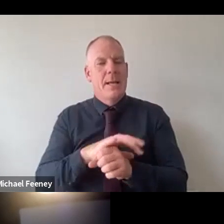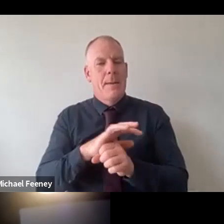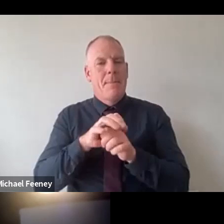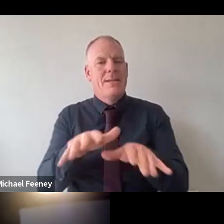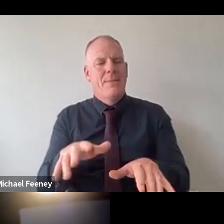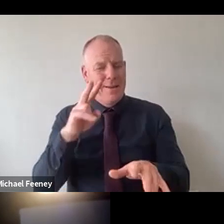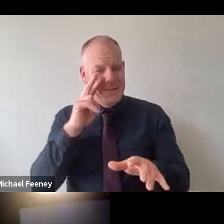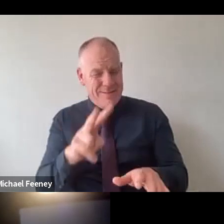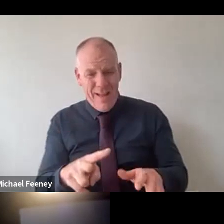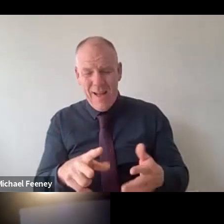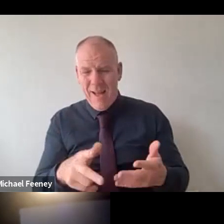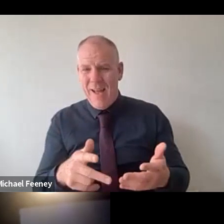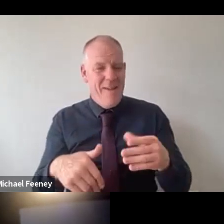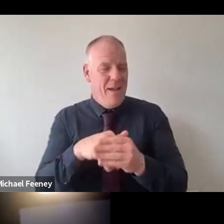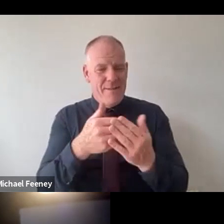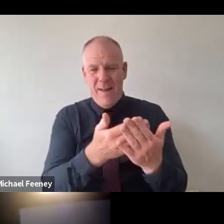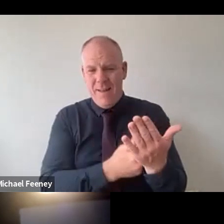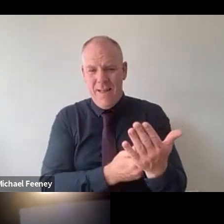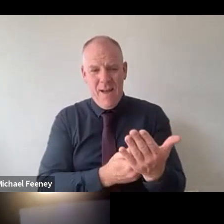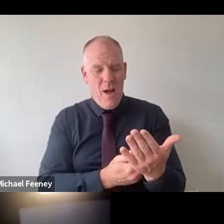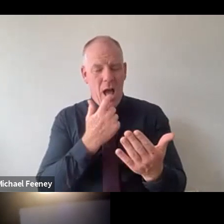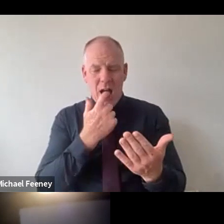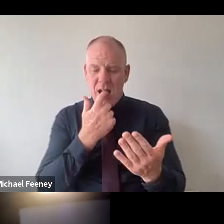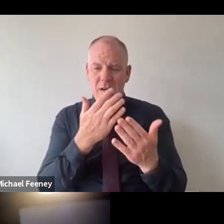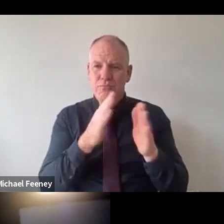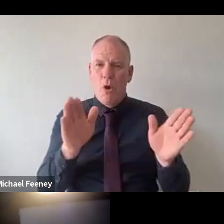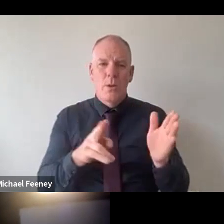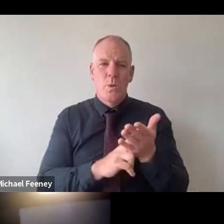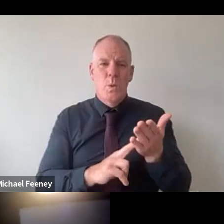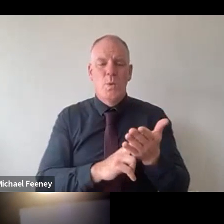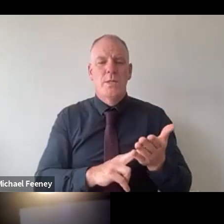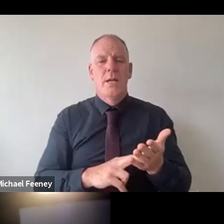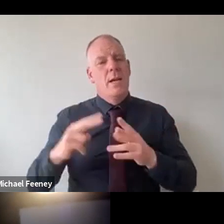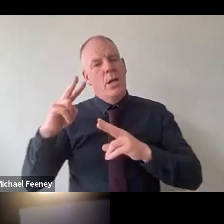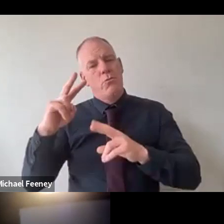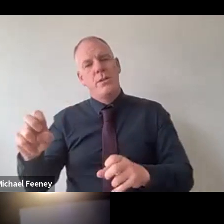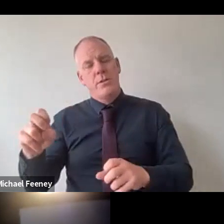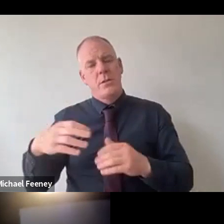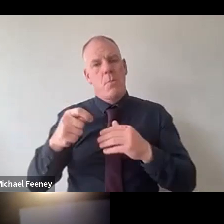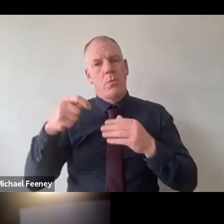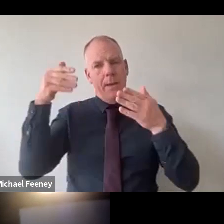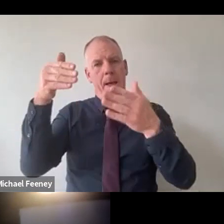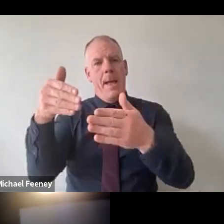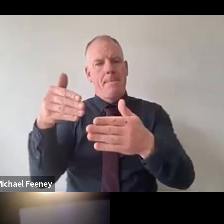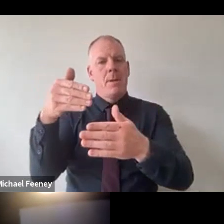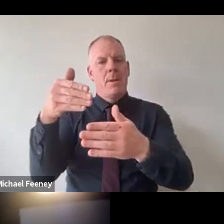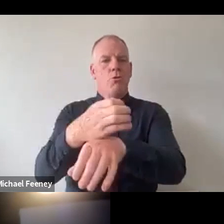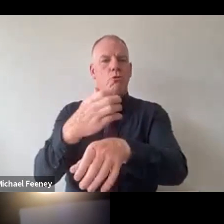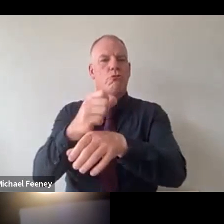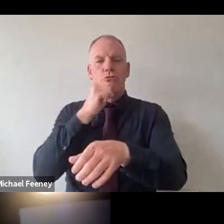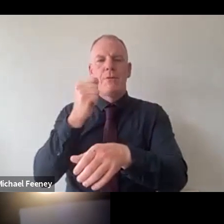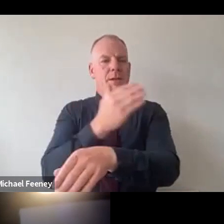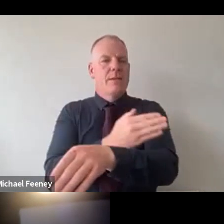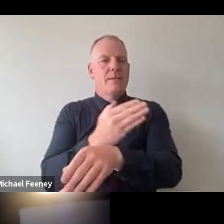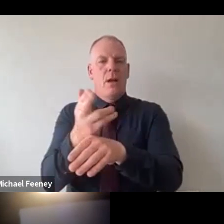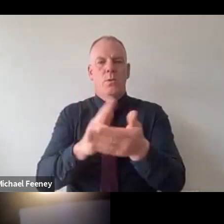grounds, where they were in the legislation, were really widely used. And this research is primarily targeting countries that haven't yet introduced